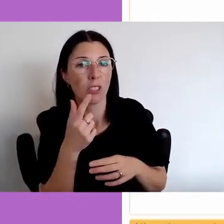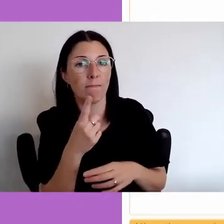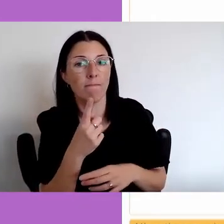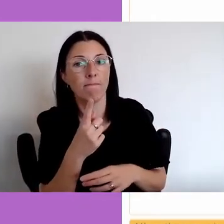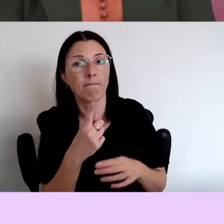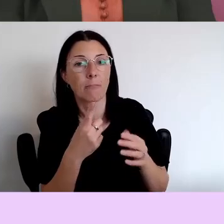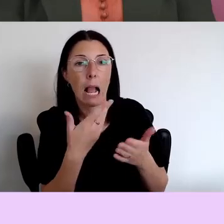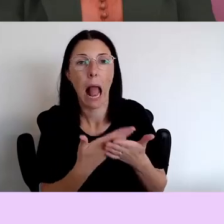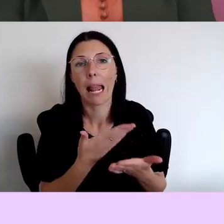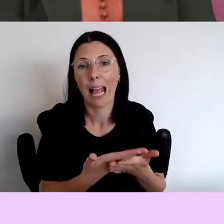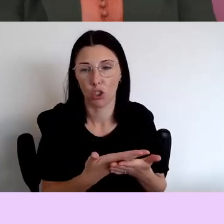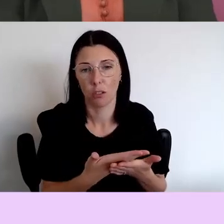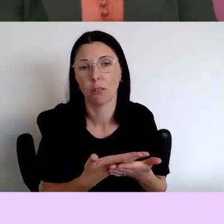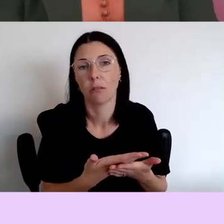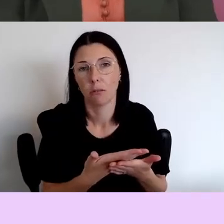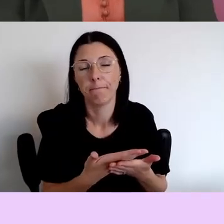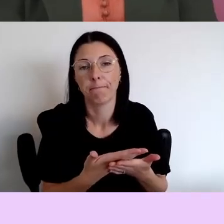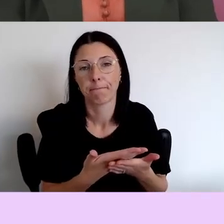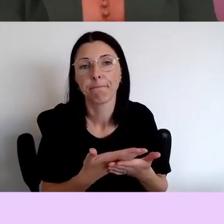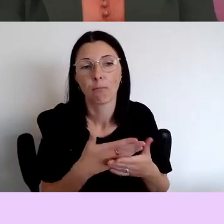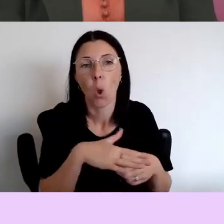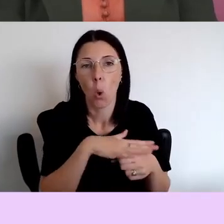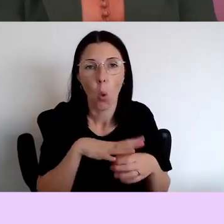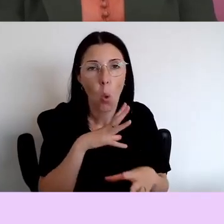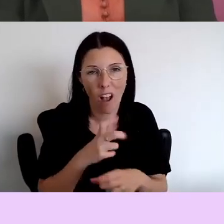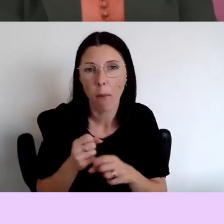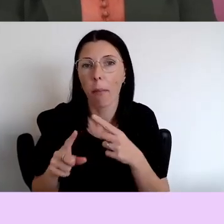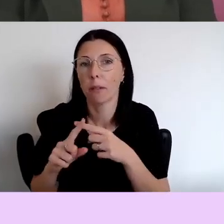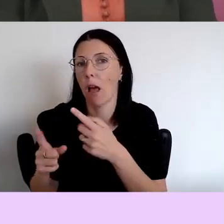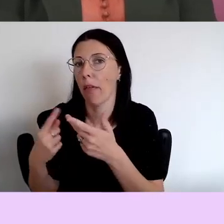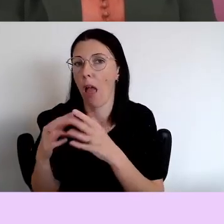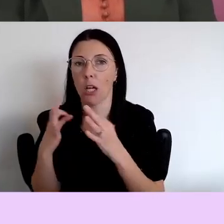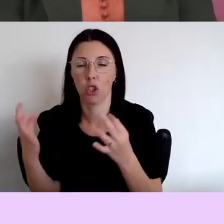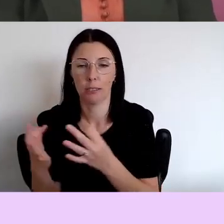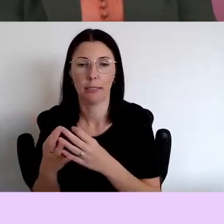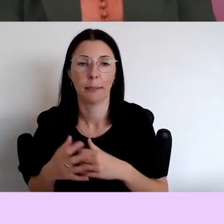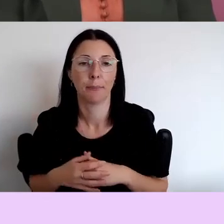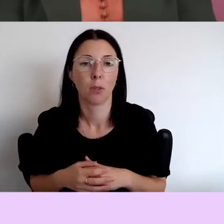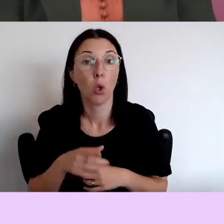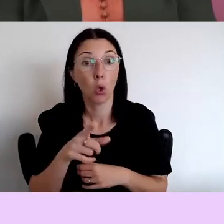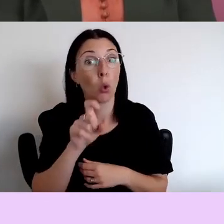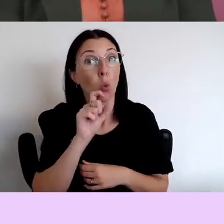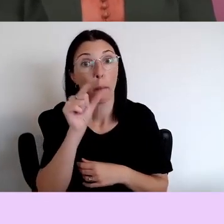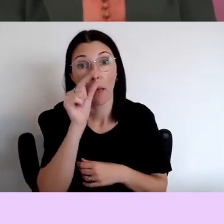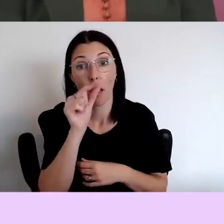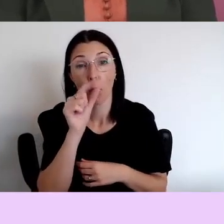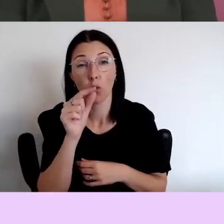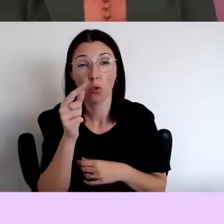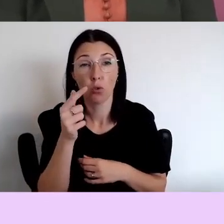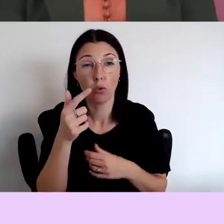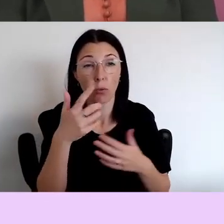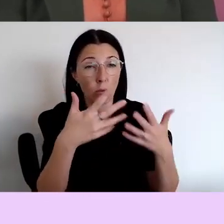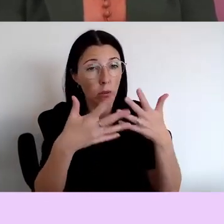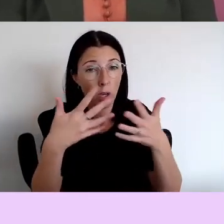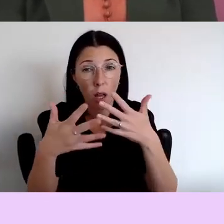local government. It allows you to filter, or will allow you to filter by organisation type or